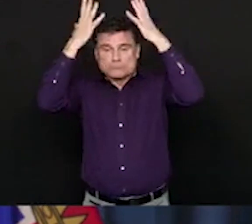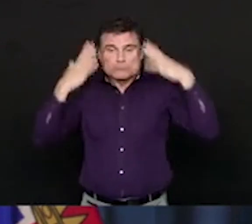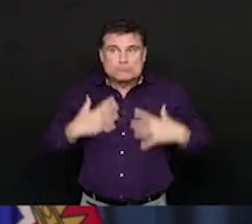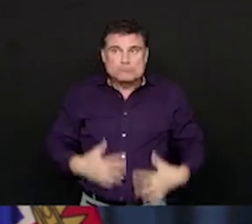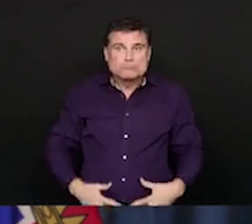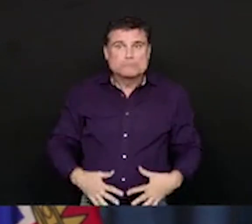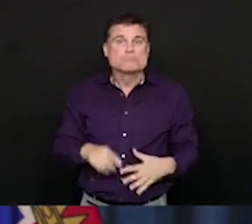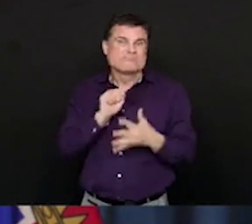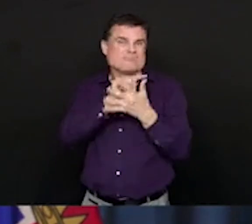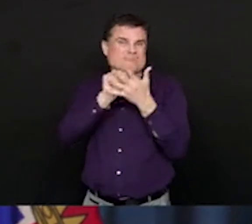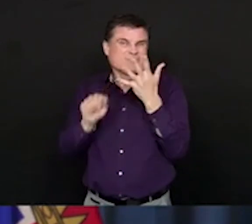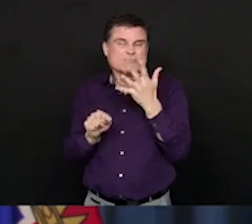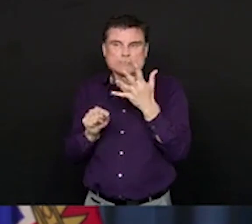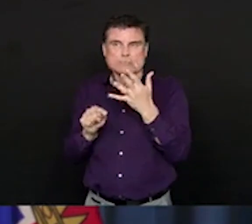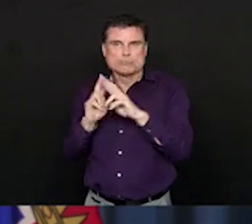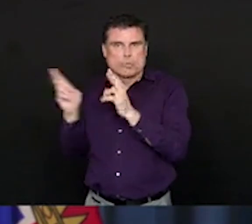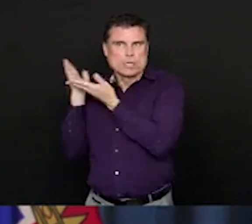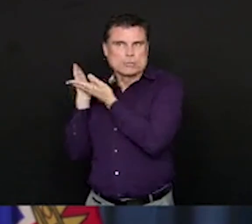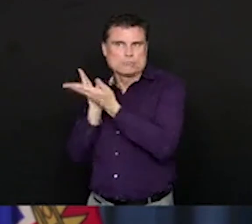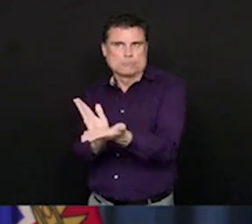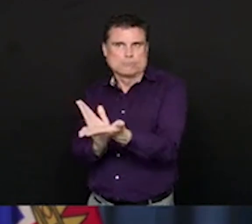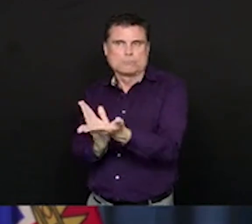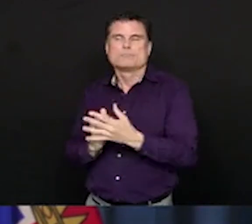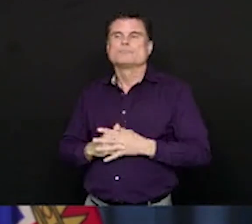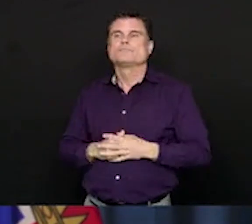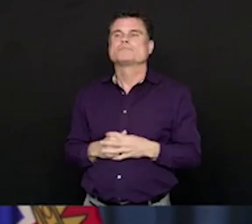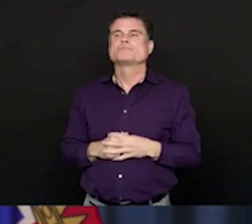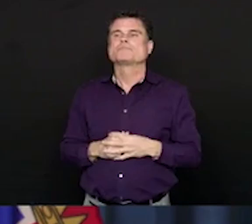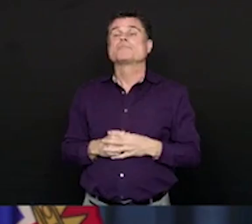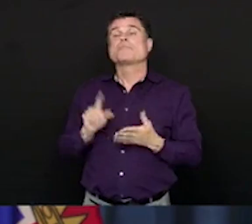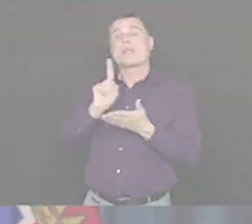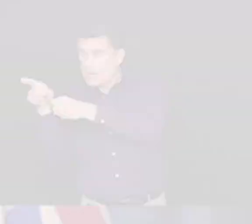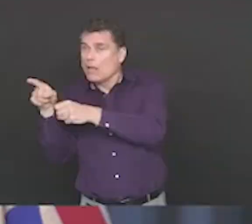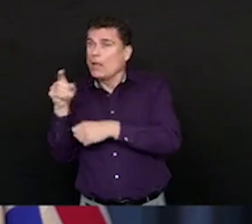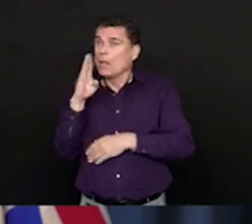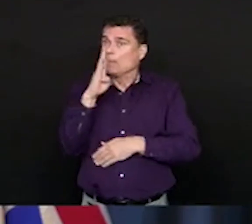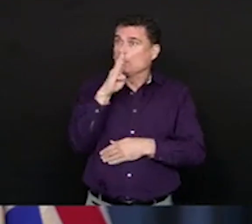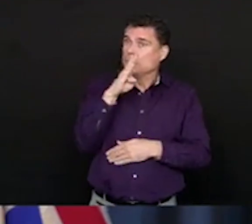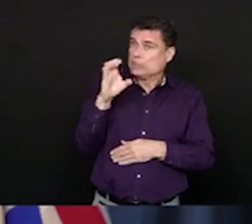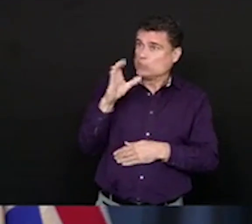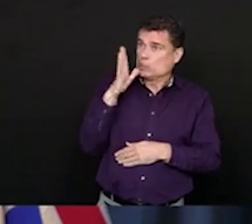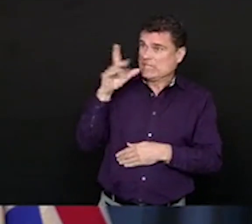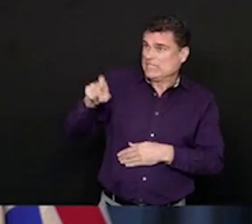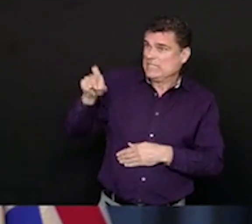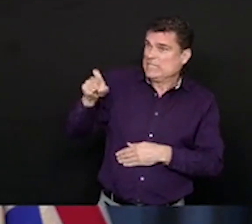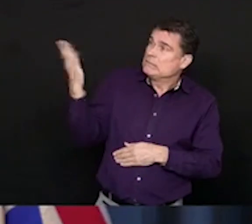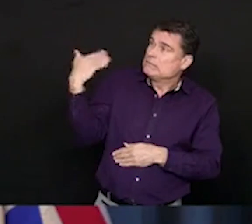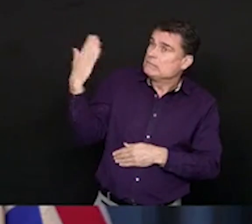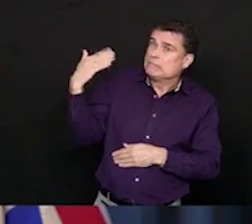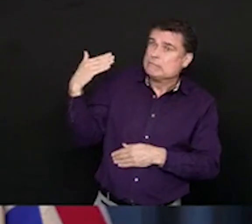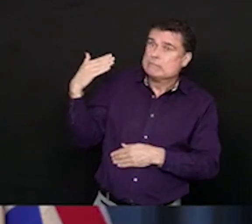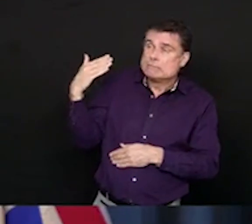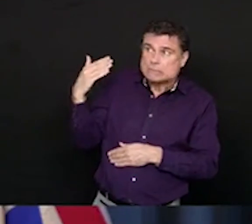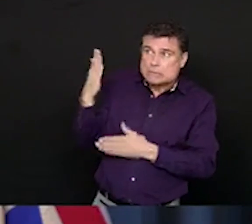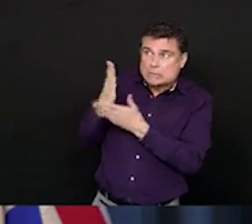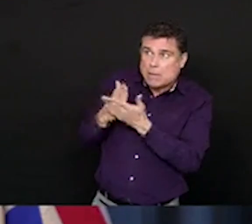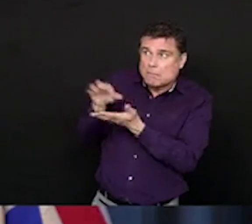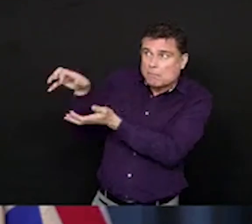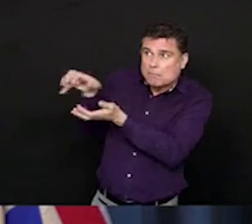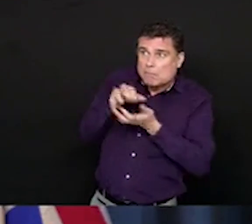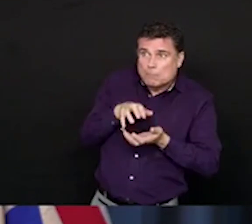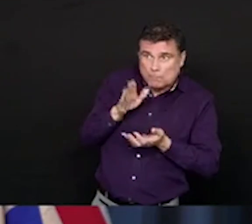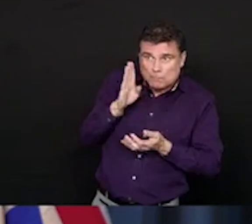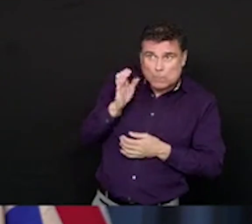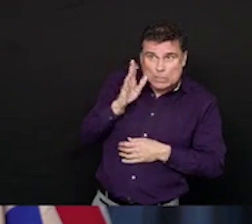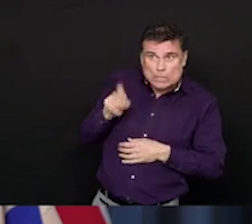this past week and especially in this next week, we're very optimistic will bear fruit. We showed you our projections and our modeling and where we're tracking